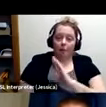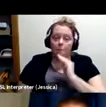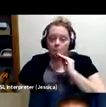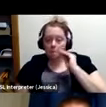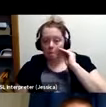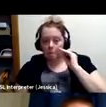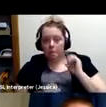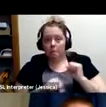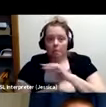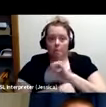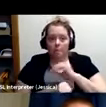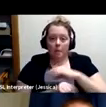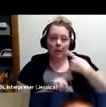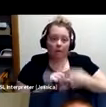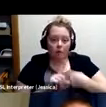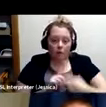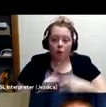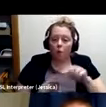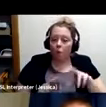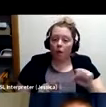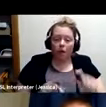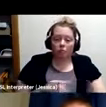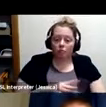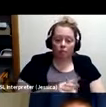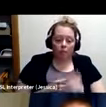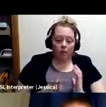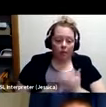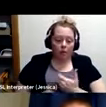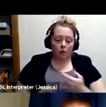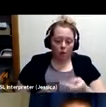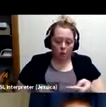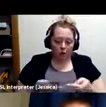you to access PrEP in the easiest and most consistent manner.